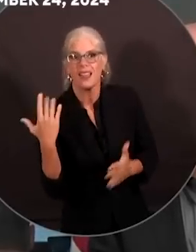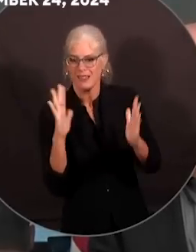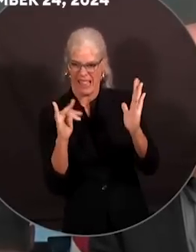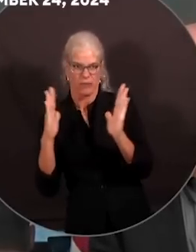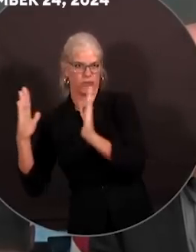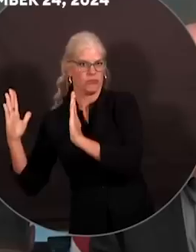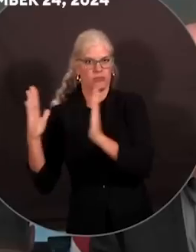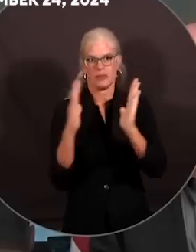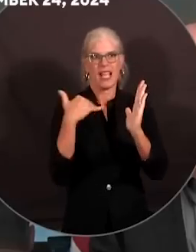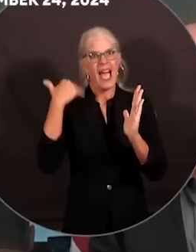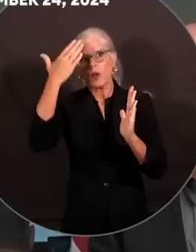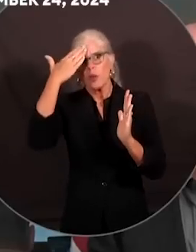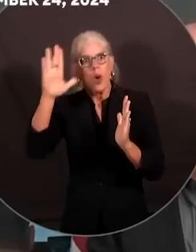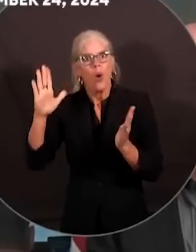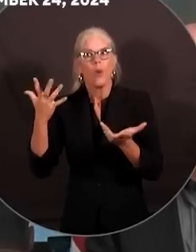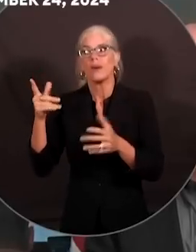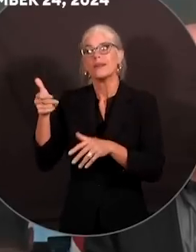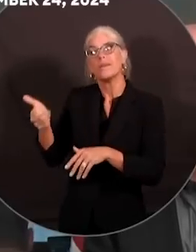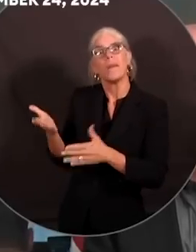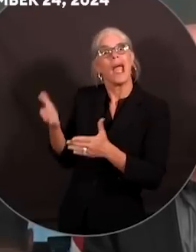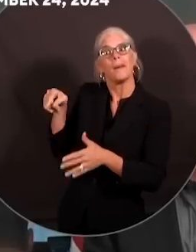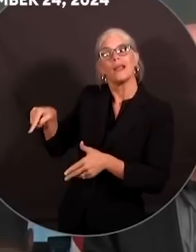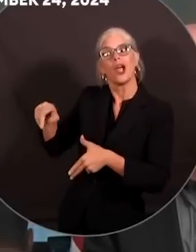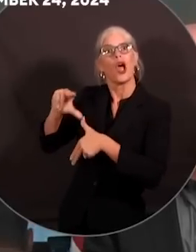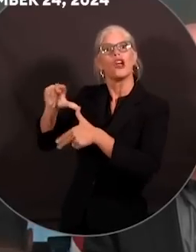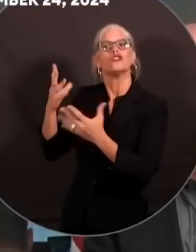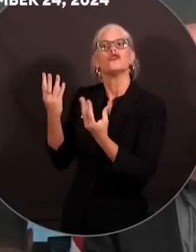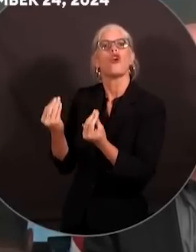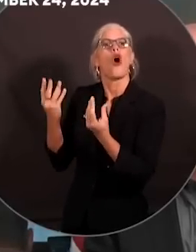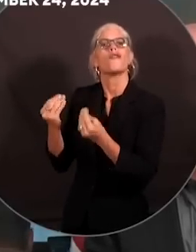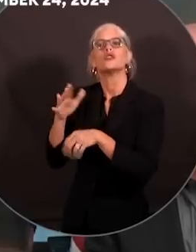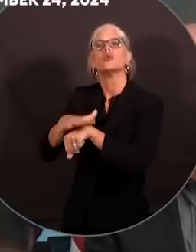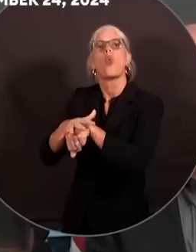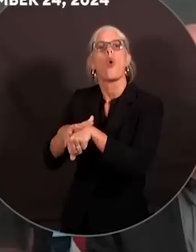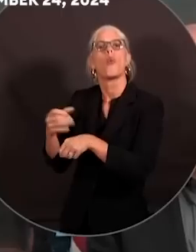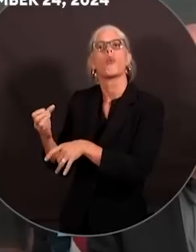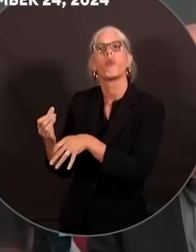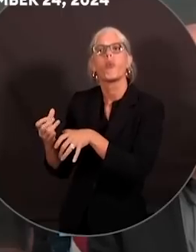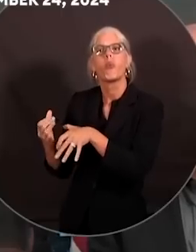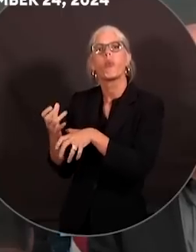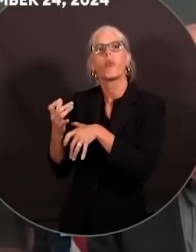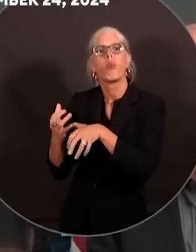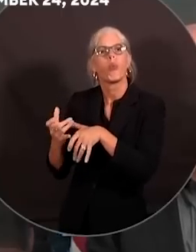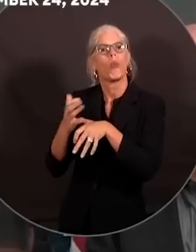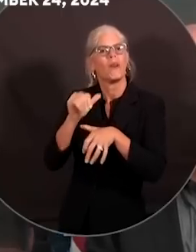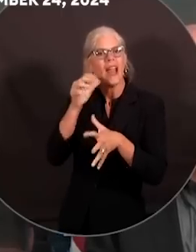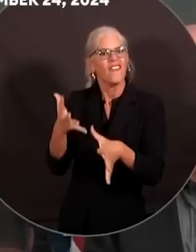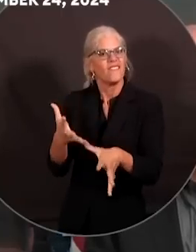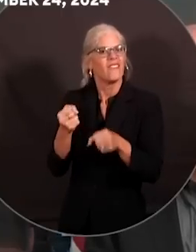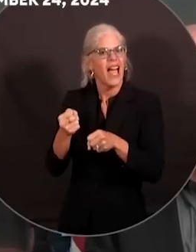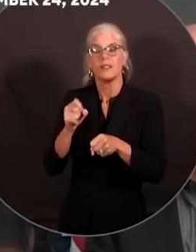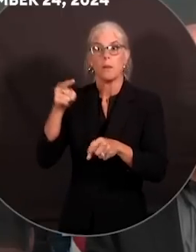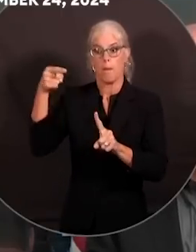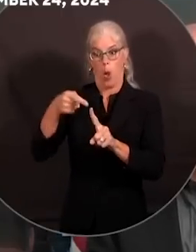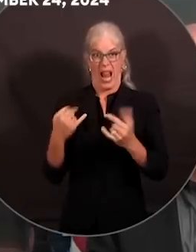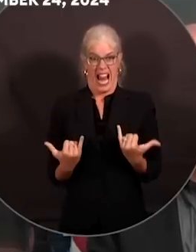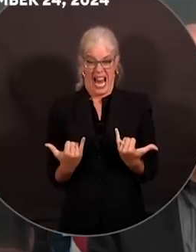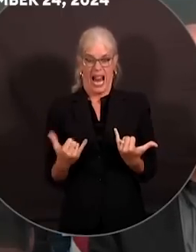So right now, regardless of how it forms or the speed, right now you do have time. So take advantage of that